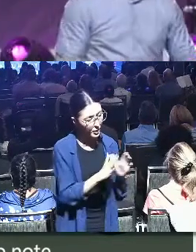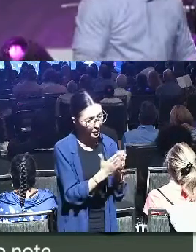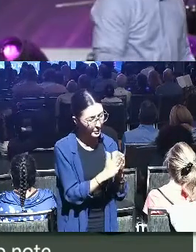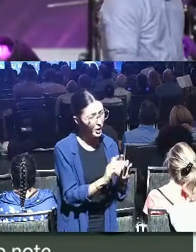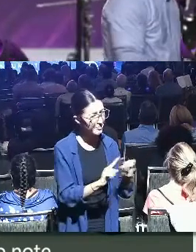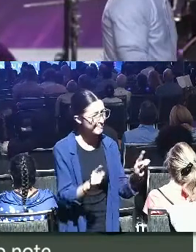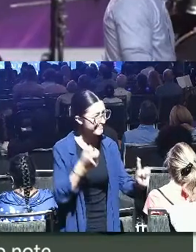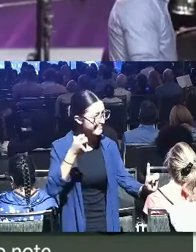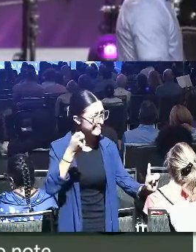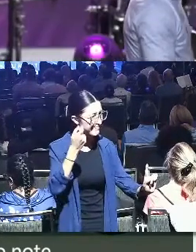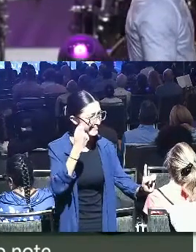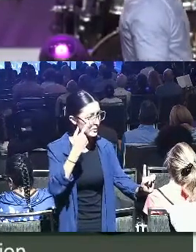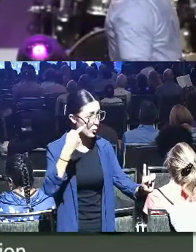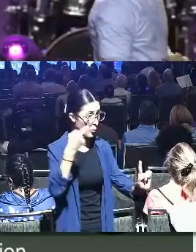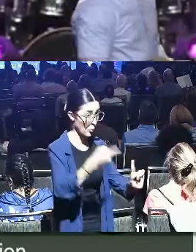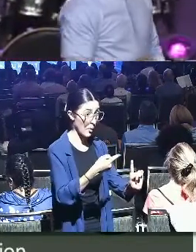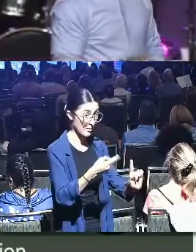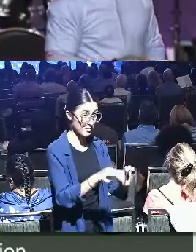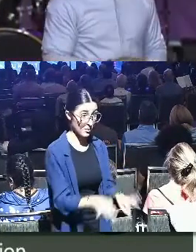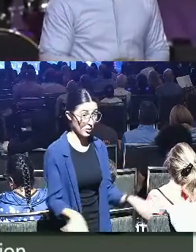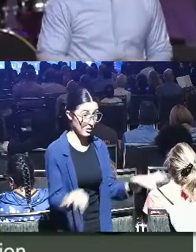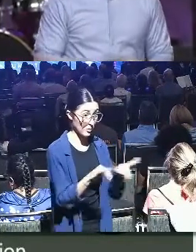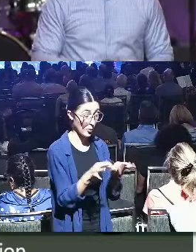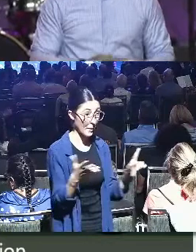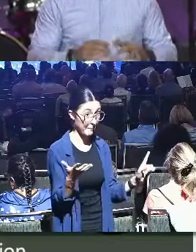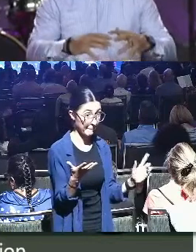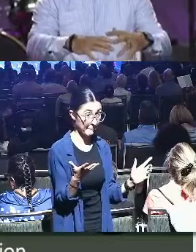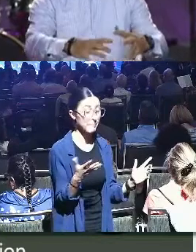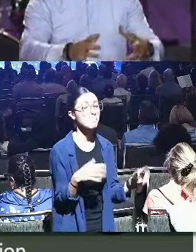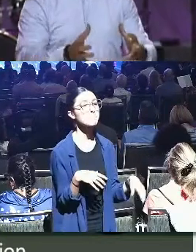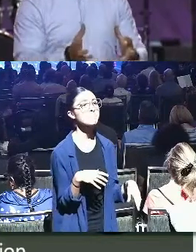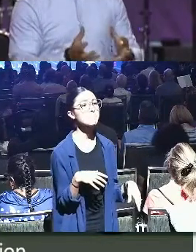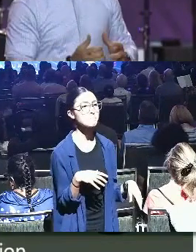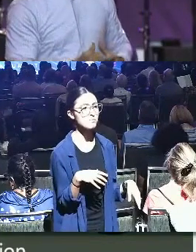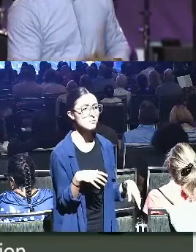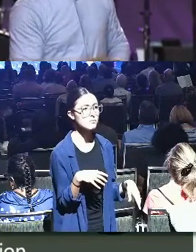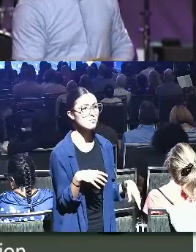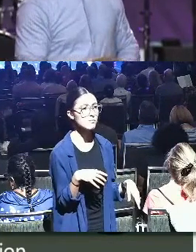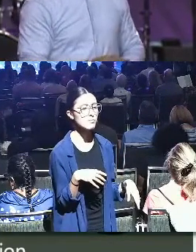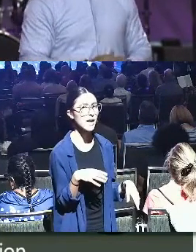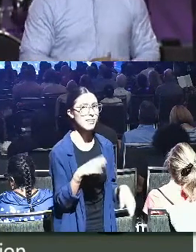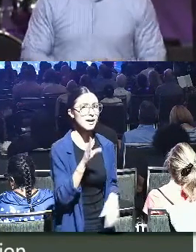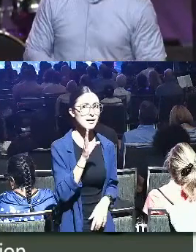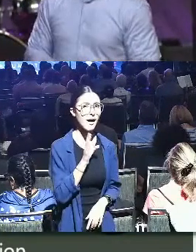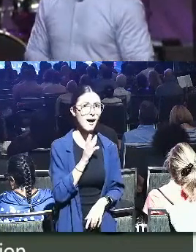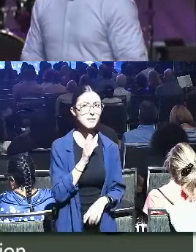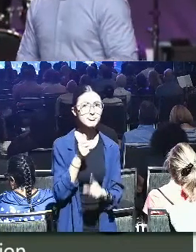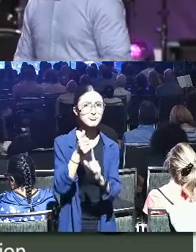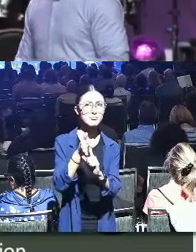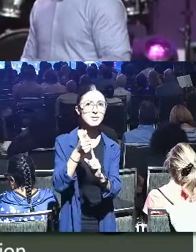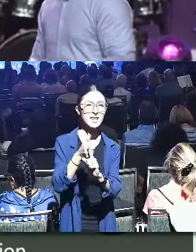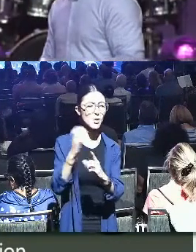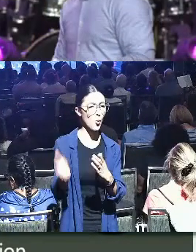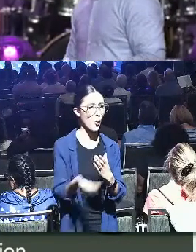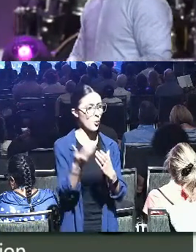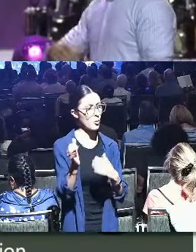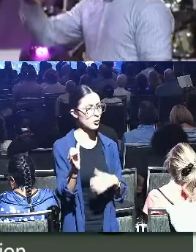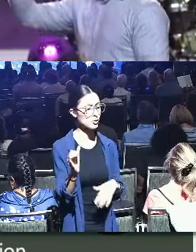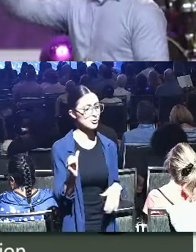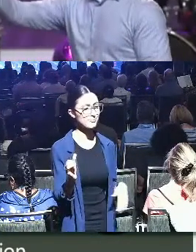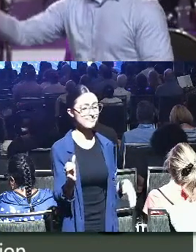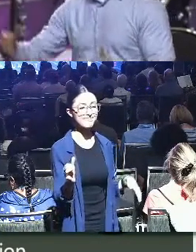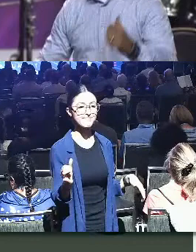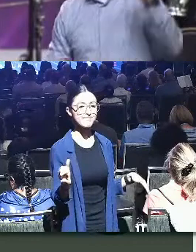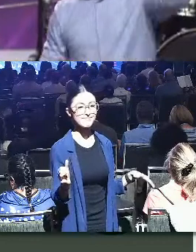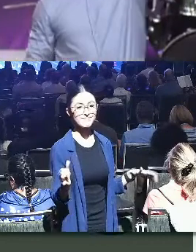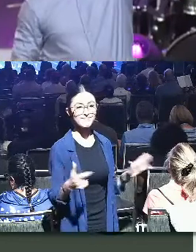of the vision, and it's this. It's that God is almost showing off in this creation account. And